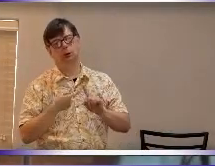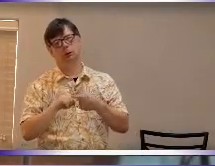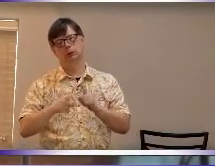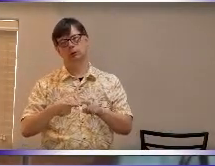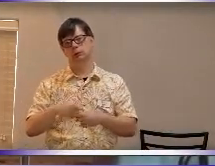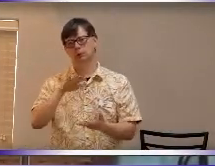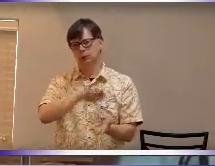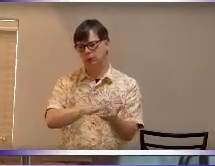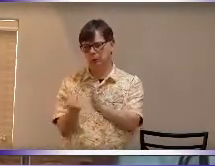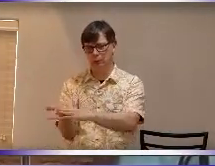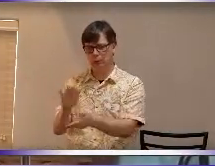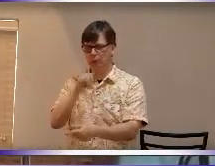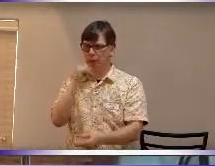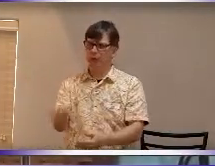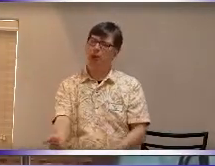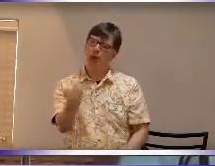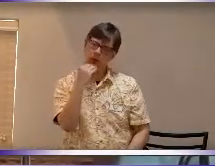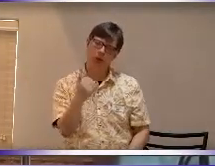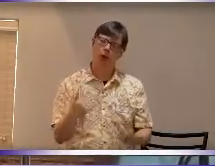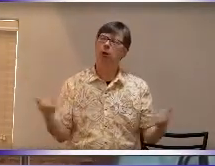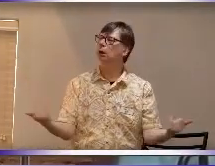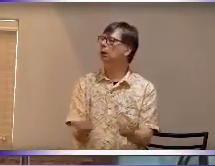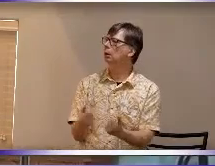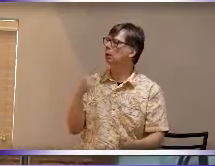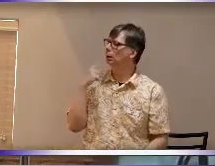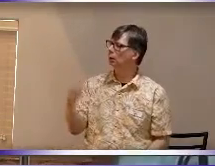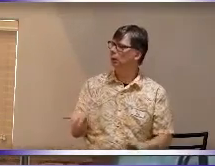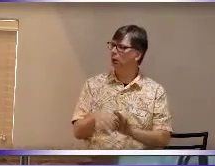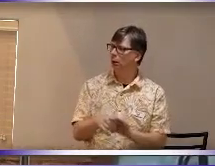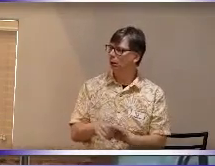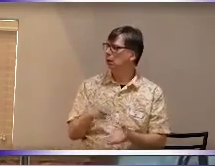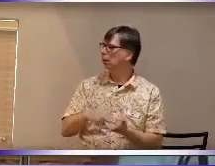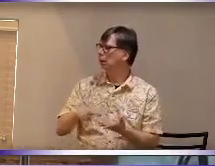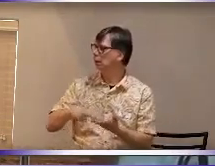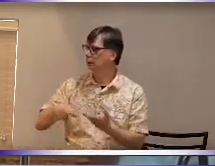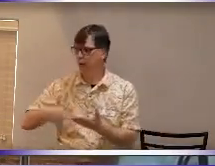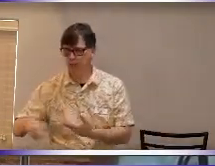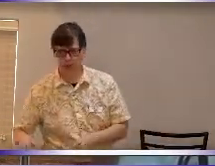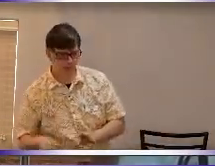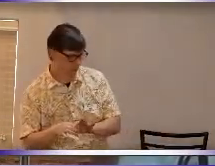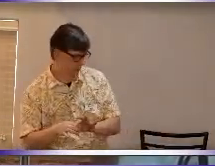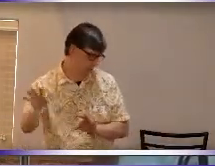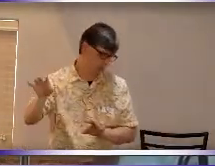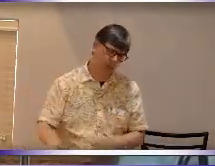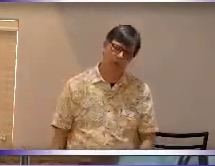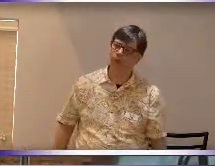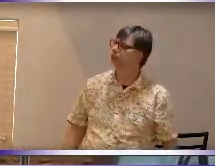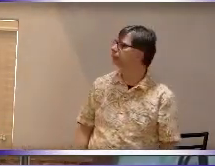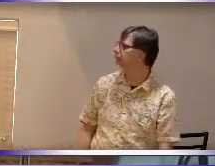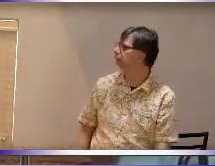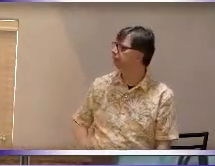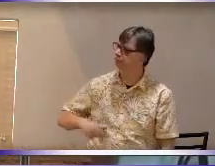cook, the spices you use. If you've ever lived with someone who uses a lot of spice, I'm a spice user. And so depending, I